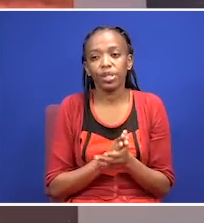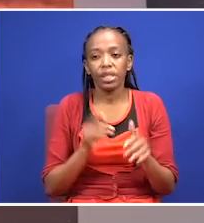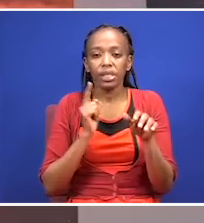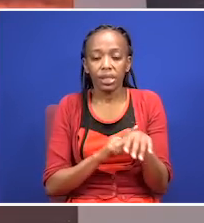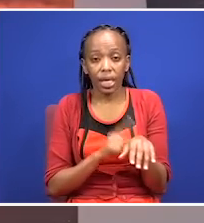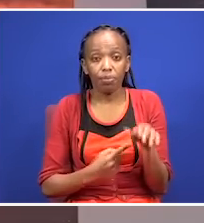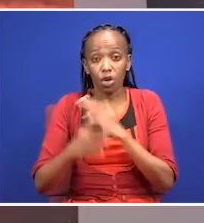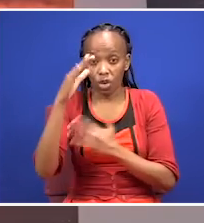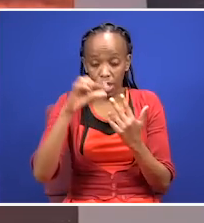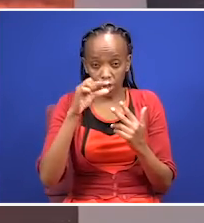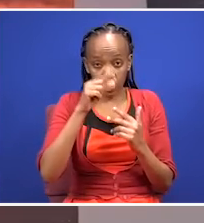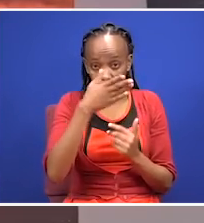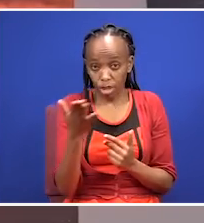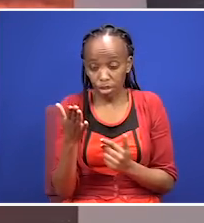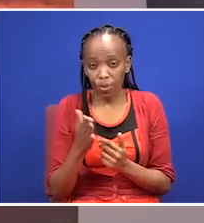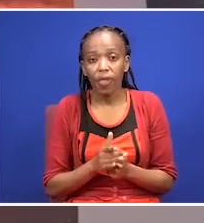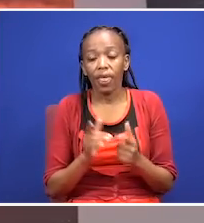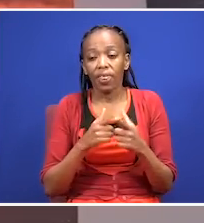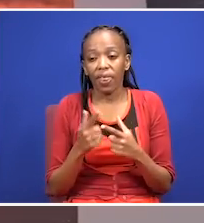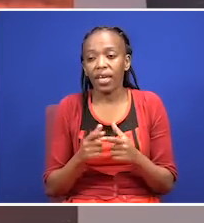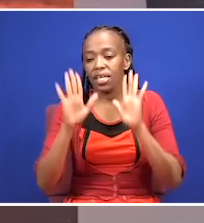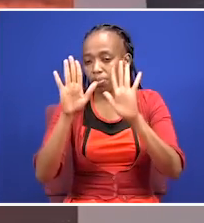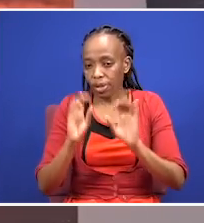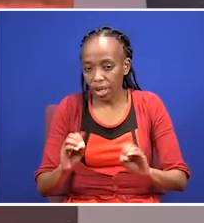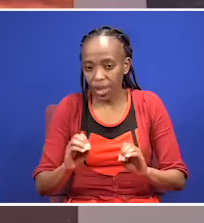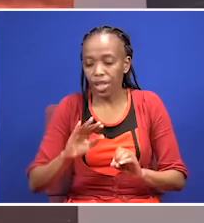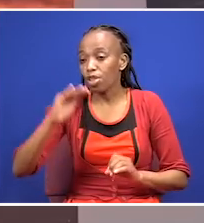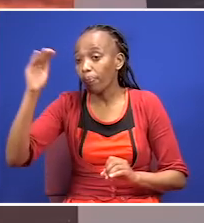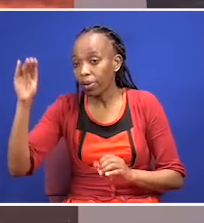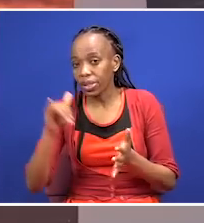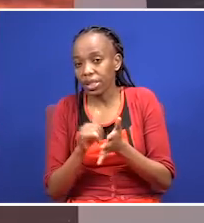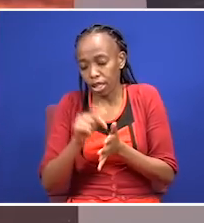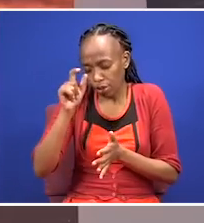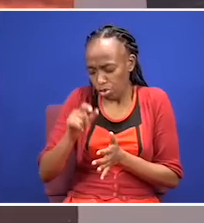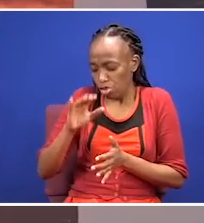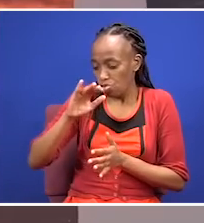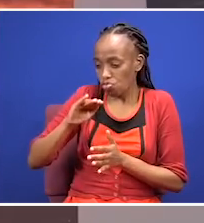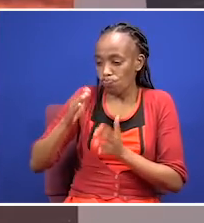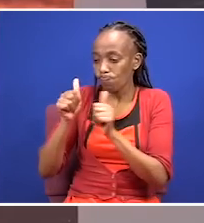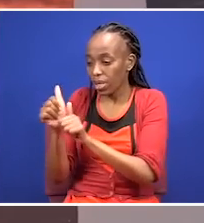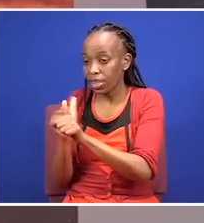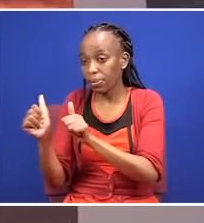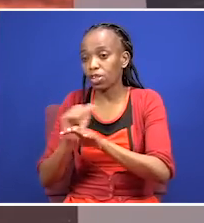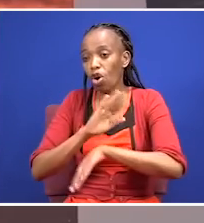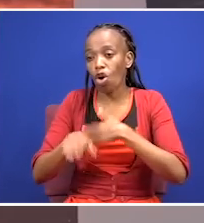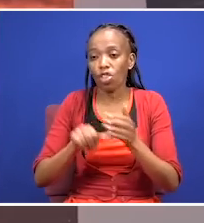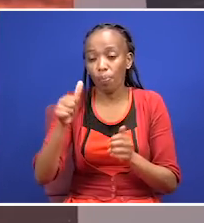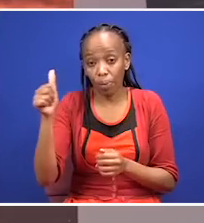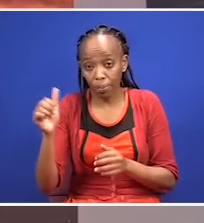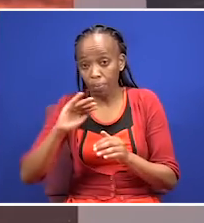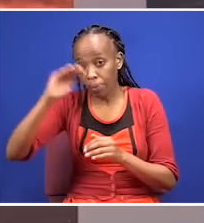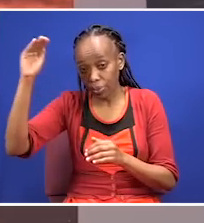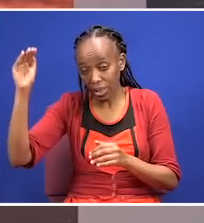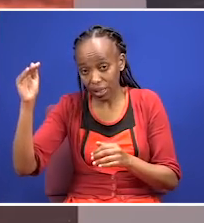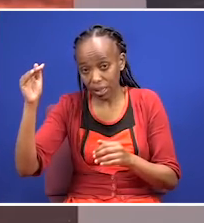when he has chosen you as his vessel it doesn't matter the mountains that you need to climb all those mountains are